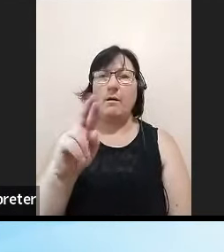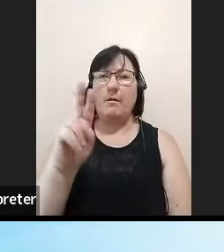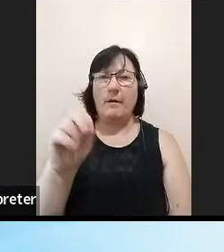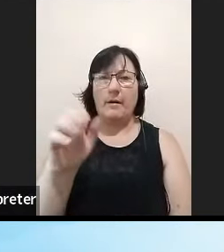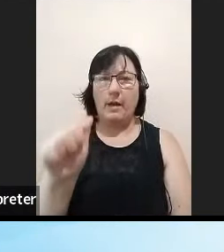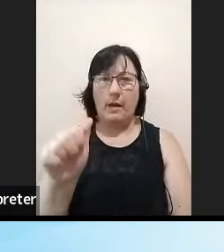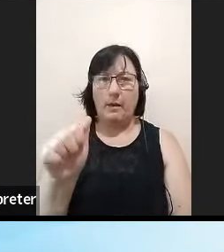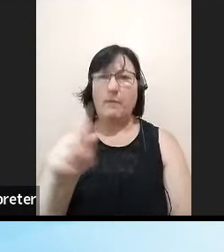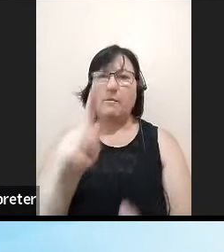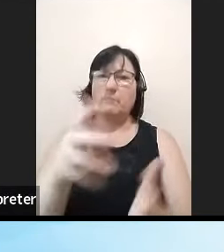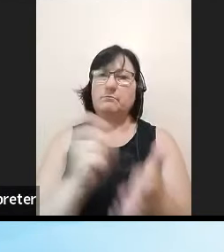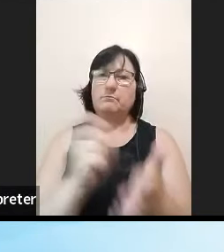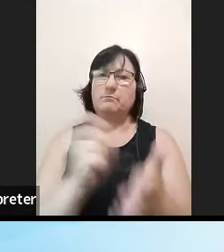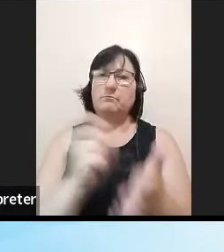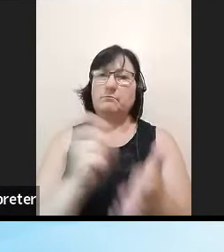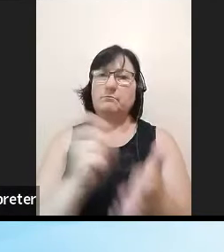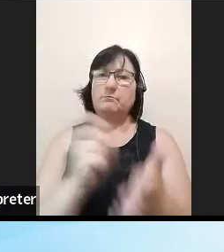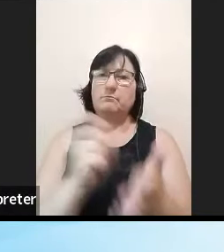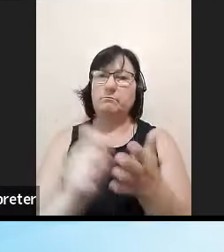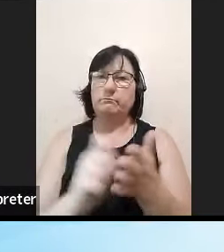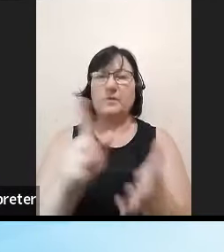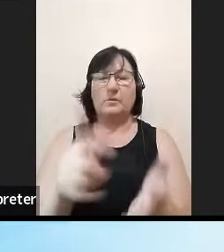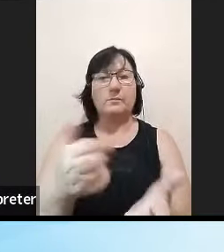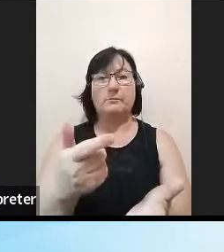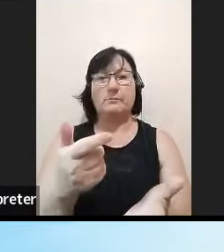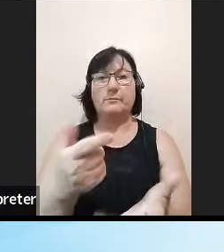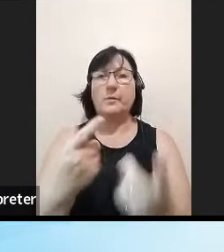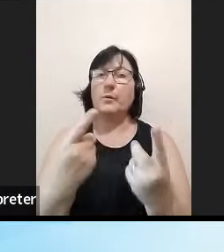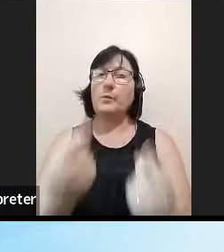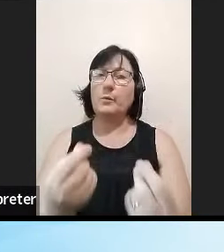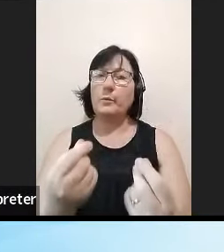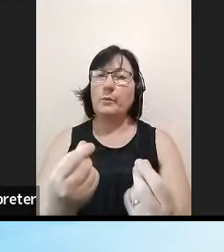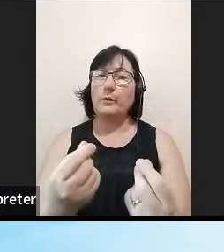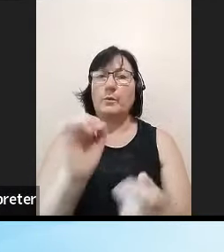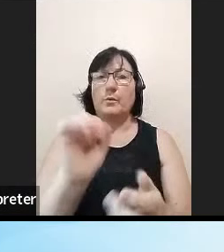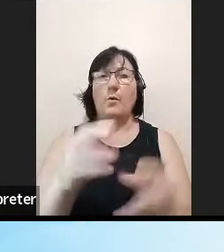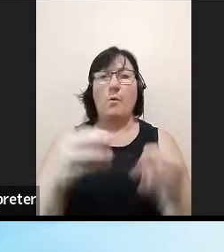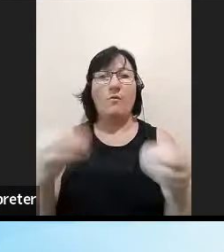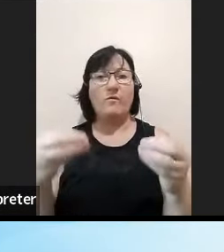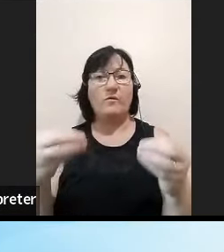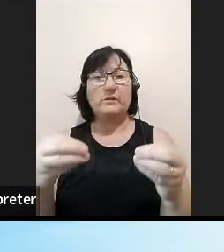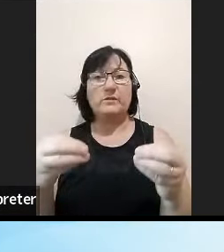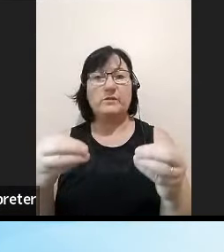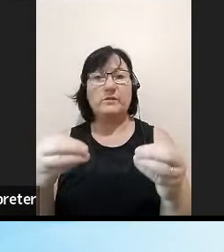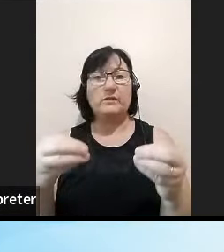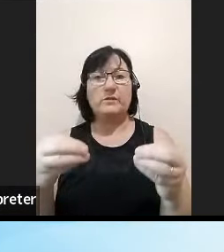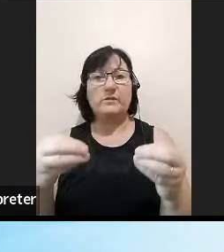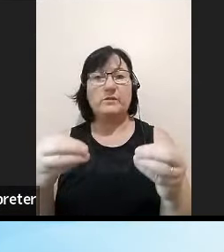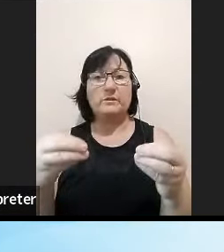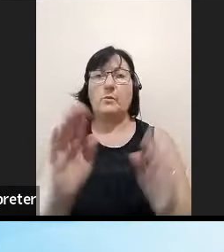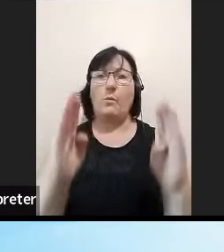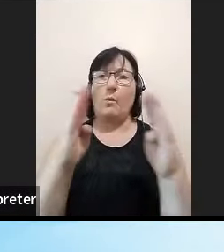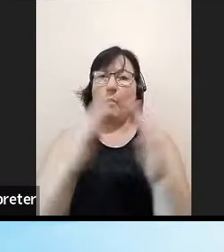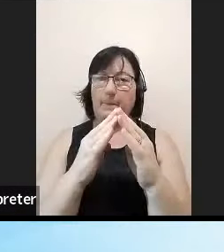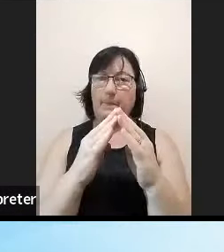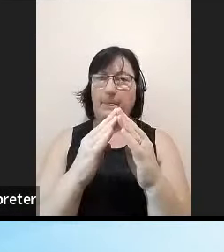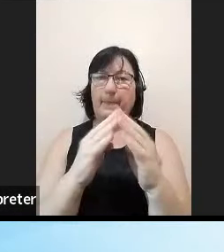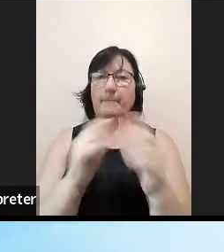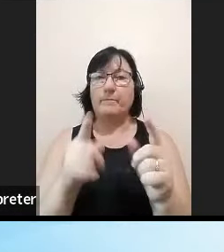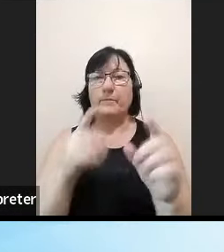your comfort of your own office or your home. And the communication thereof is